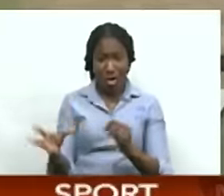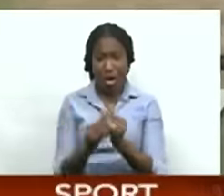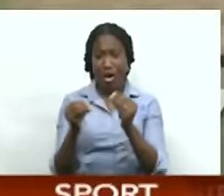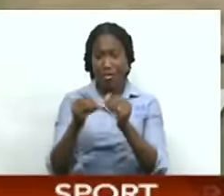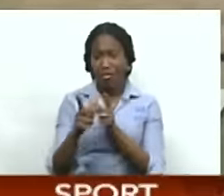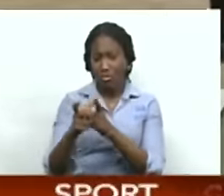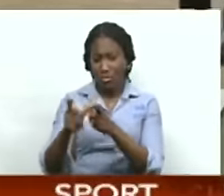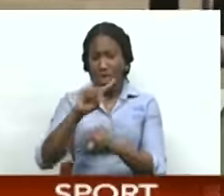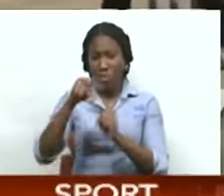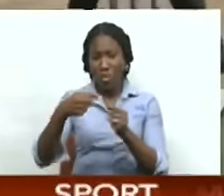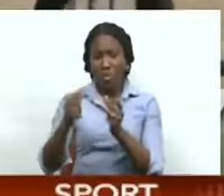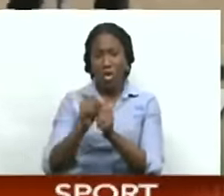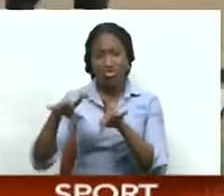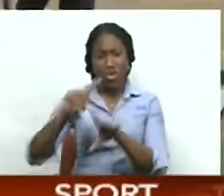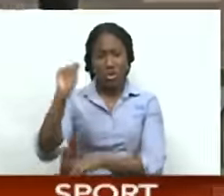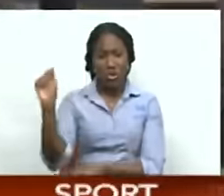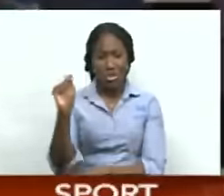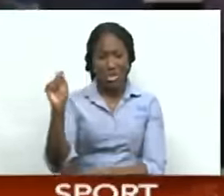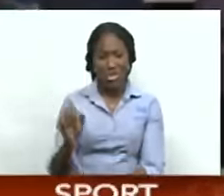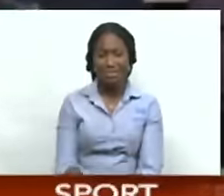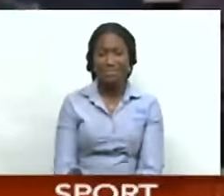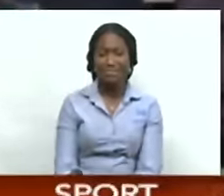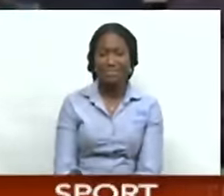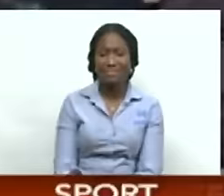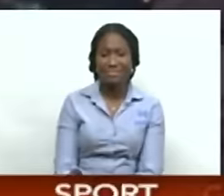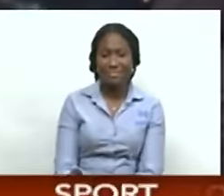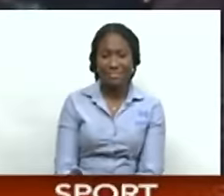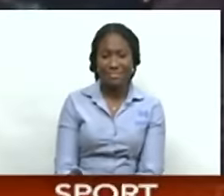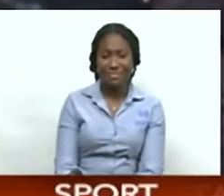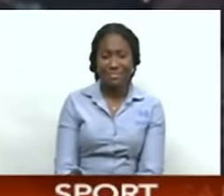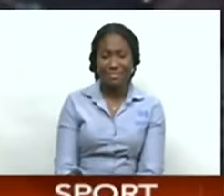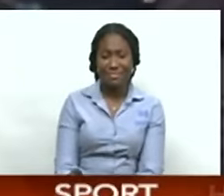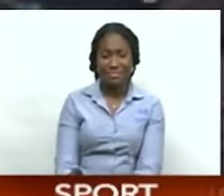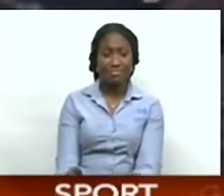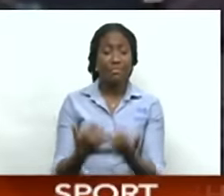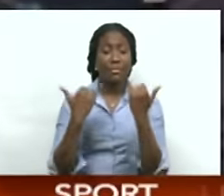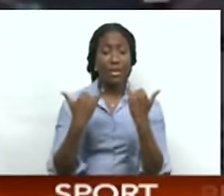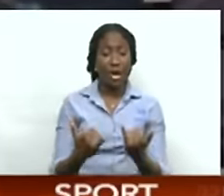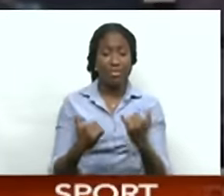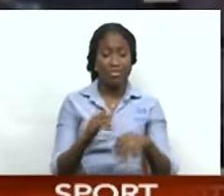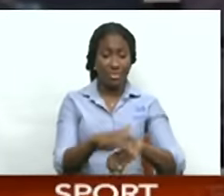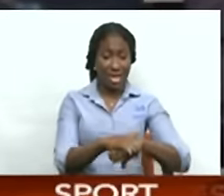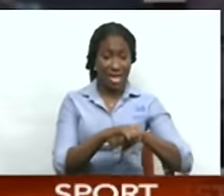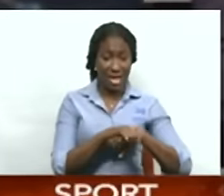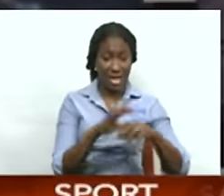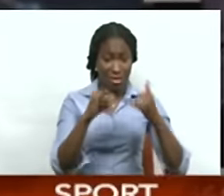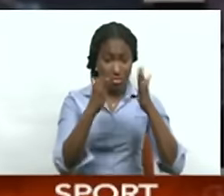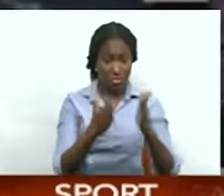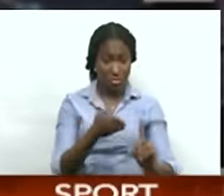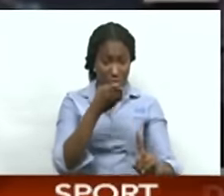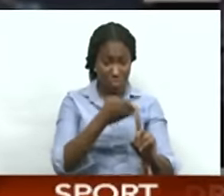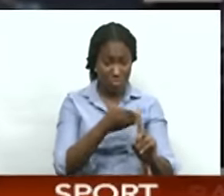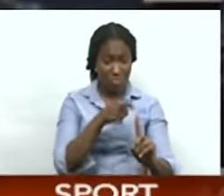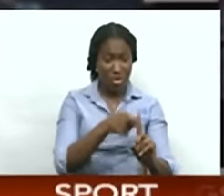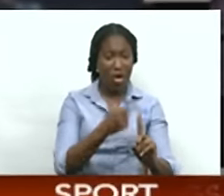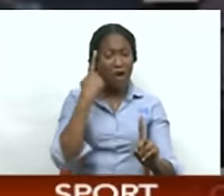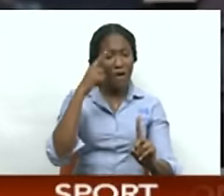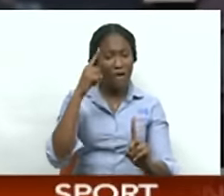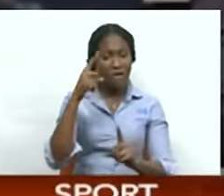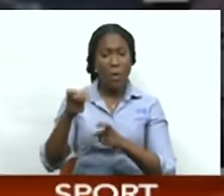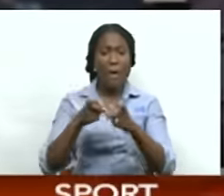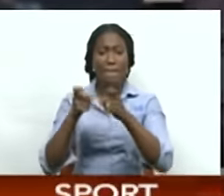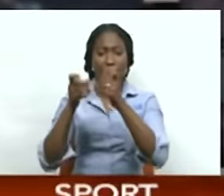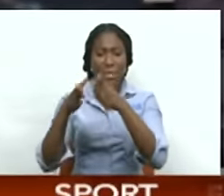Tuesday. The appointment of Englishman Johnny Grave to serve as managing director of this year's T20 World Cup